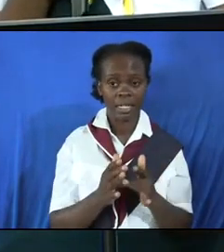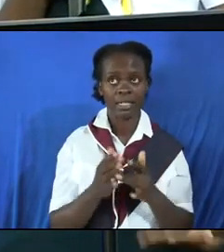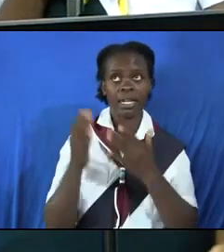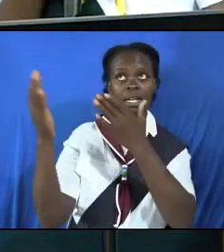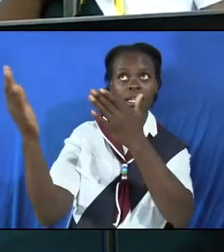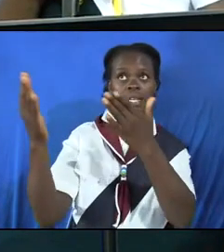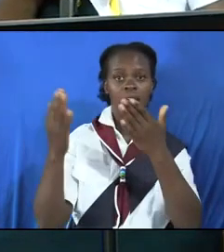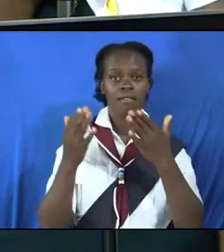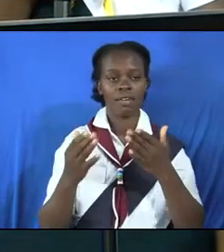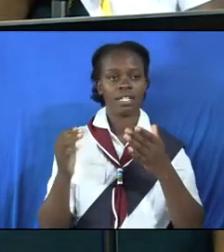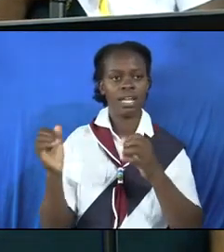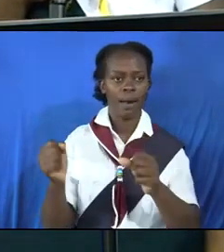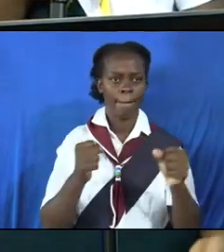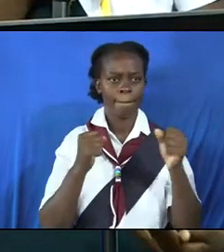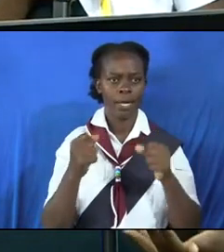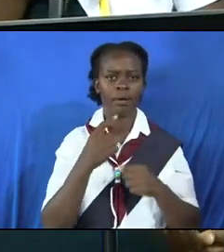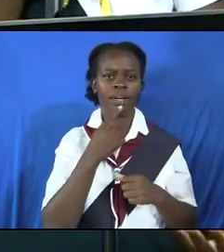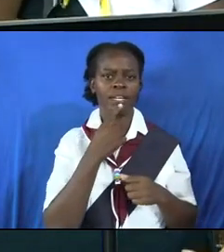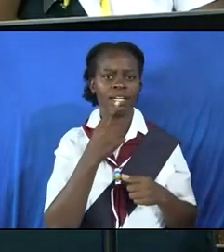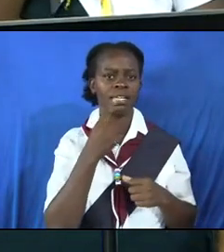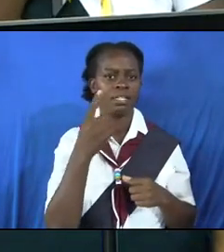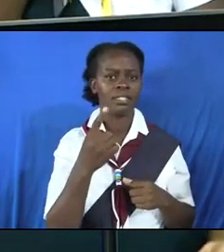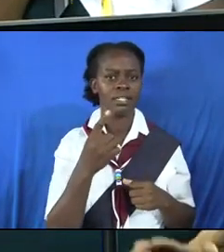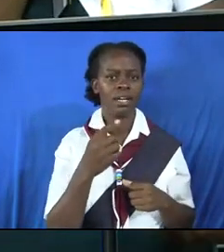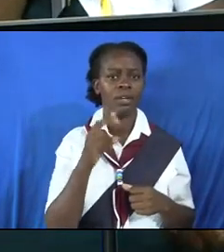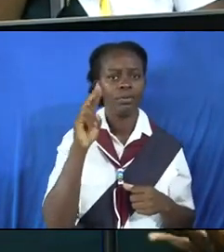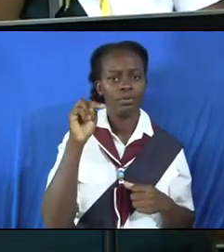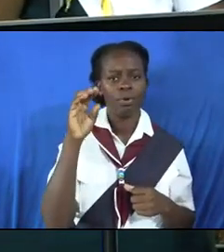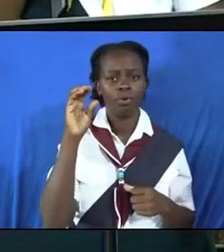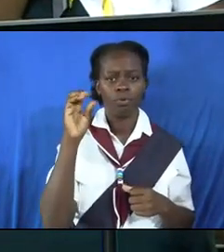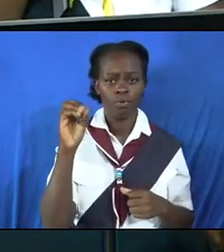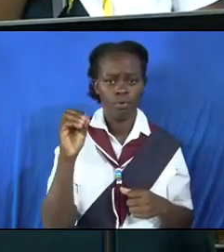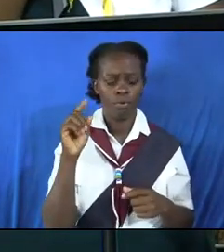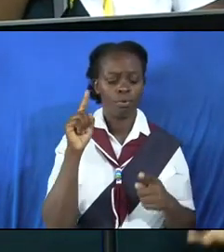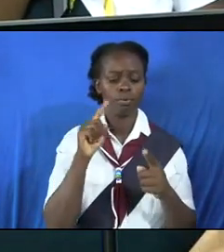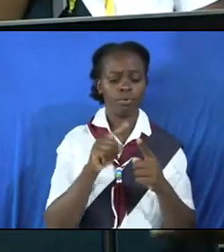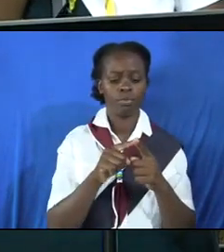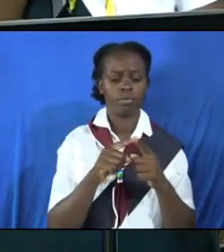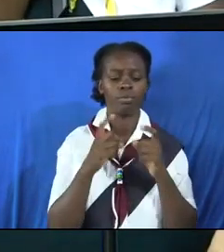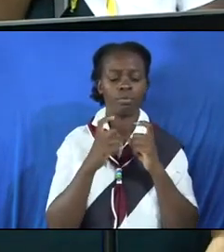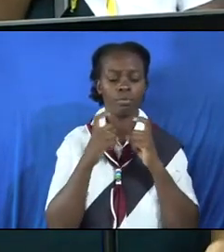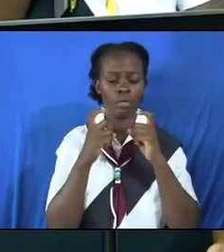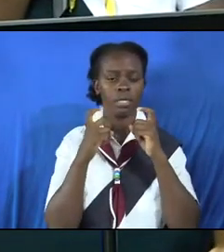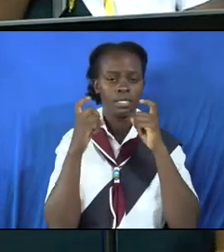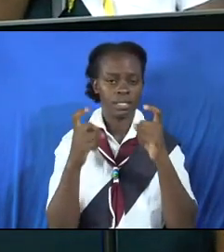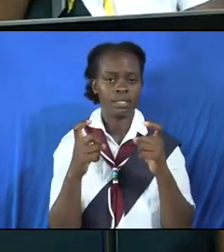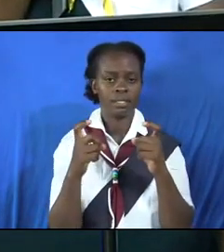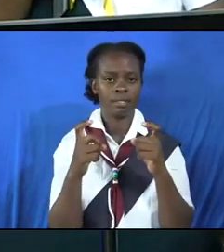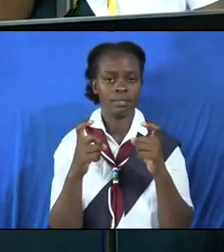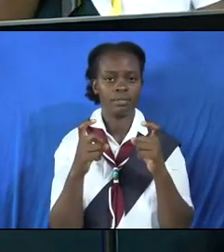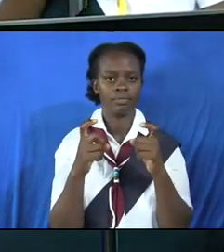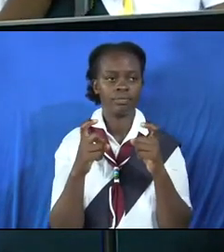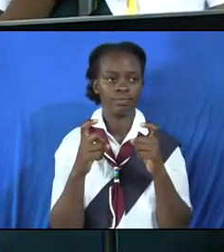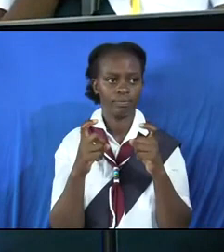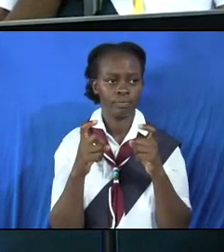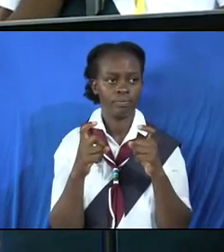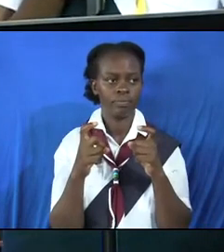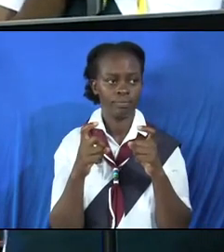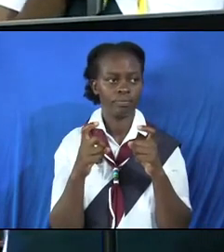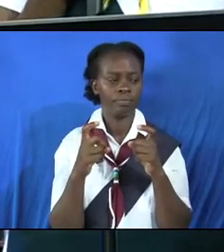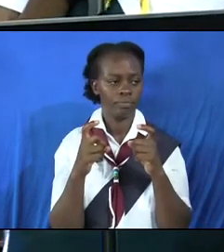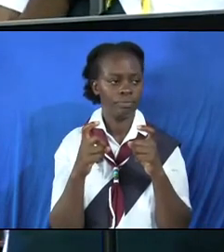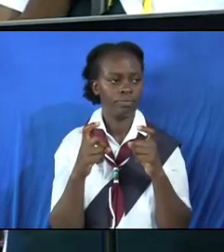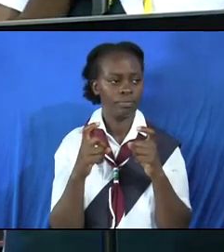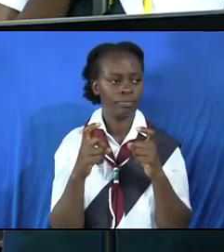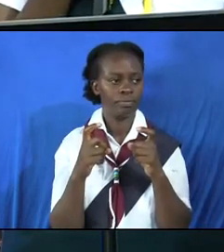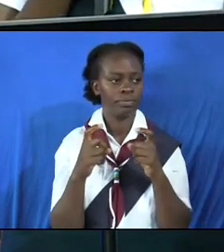sins and to say yes to signs. I hope you tell your friends about the signs and the love of Jesus. By the